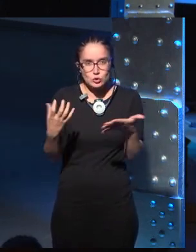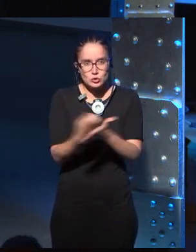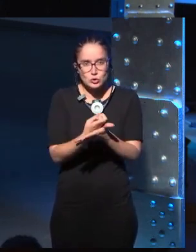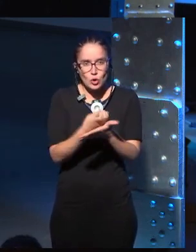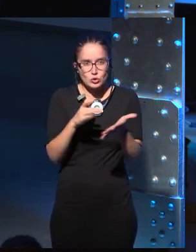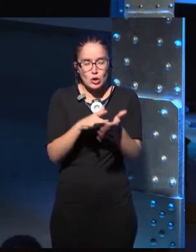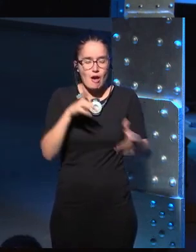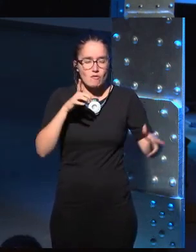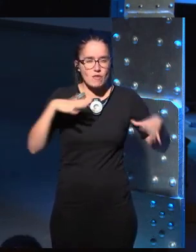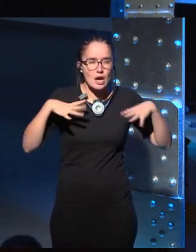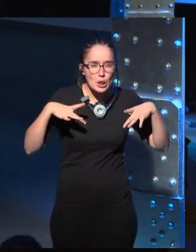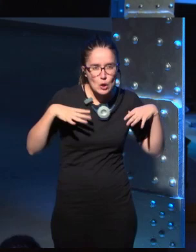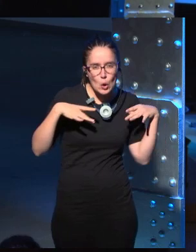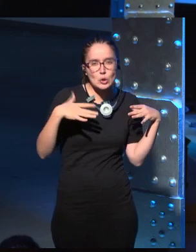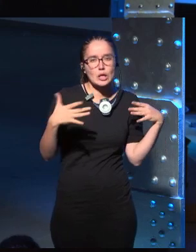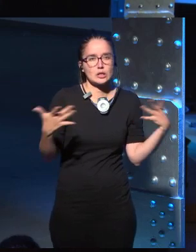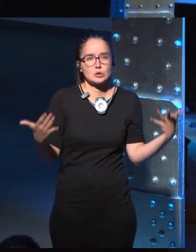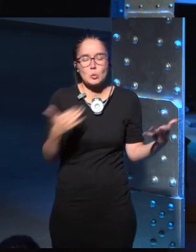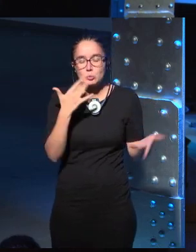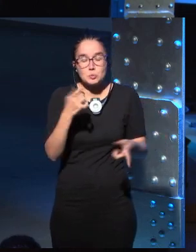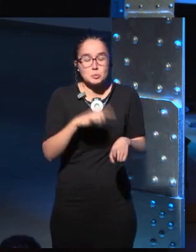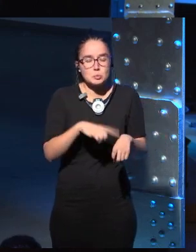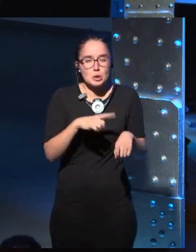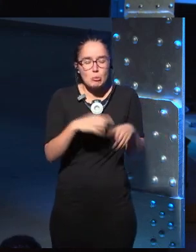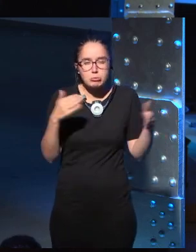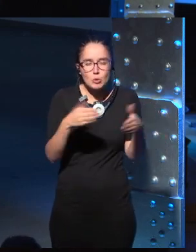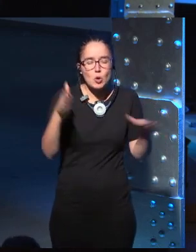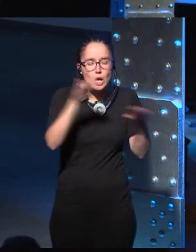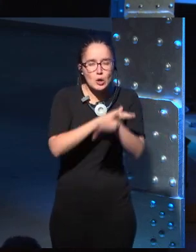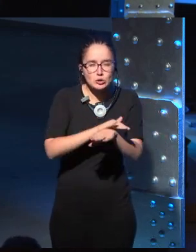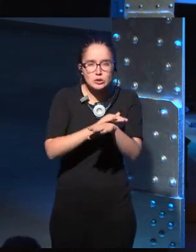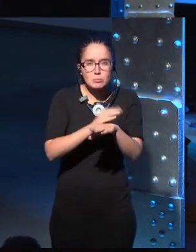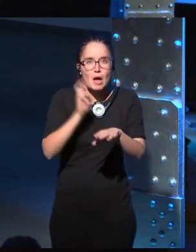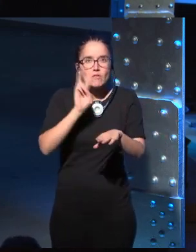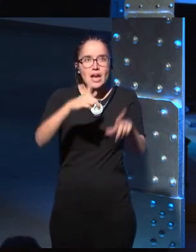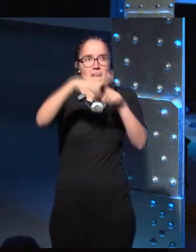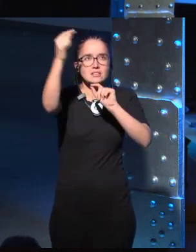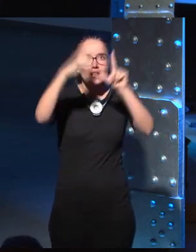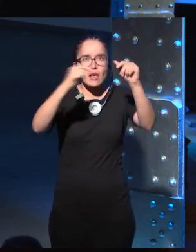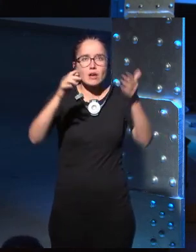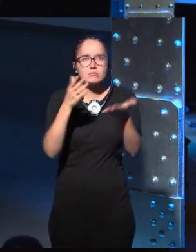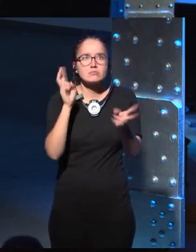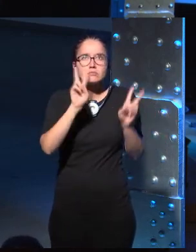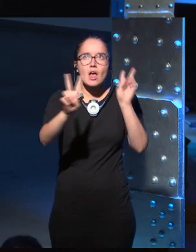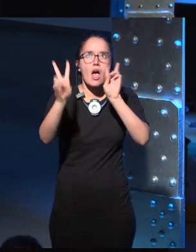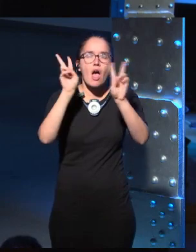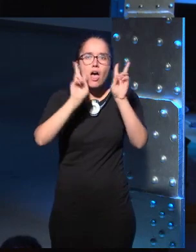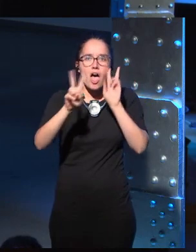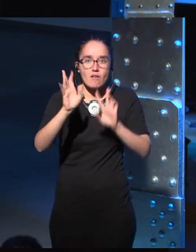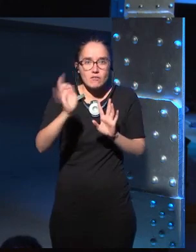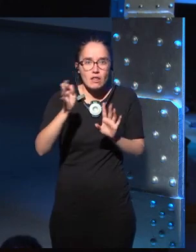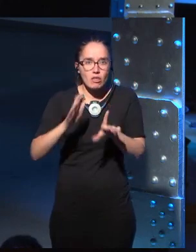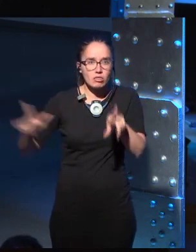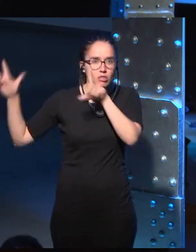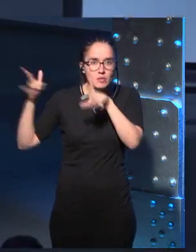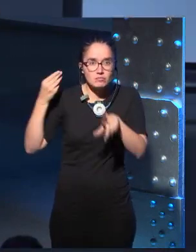or taken some time off at some stage at night to look at the stars. We've all seen a sky like that. Maybe not as beautiful as this one,